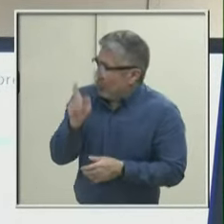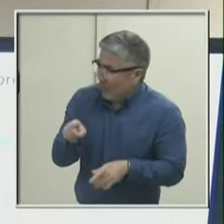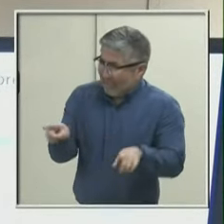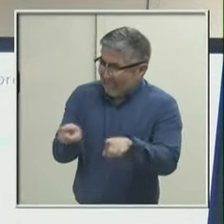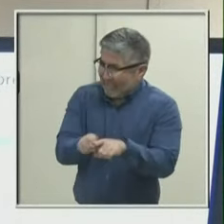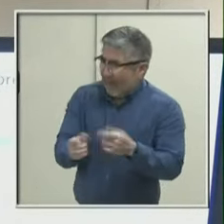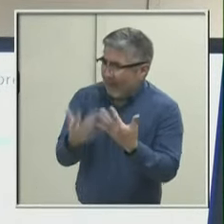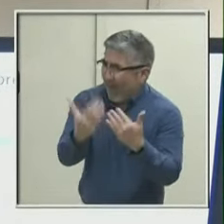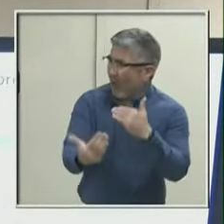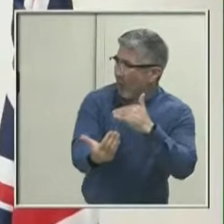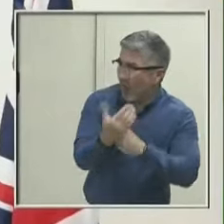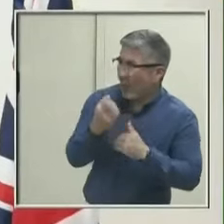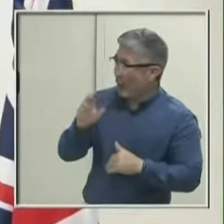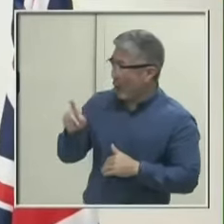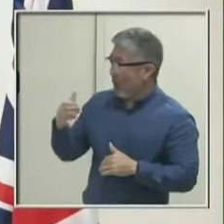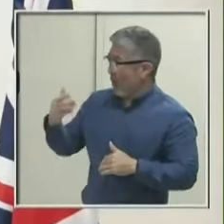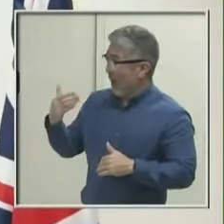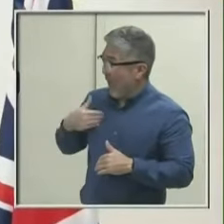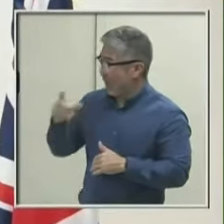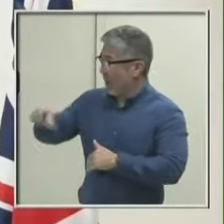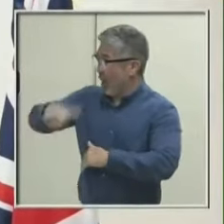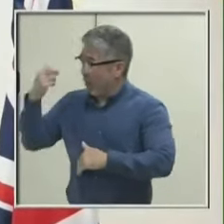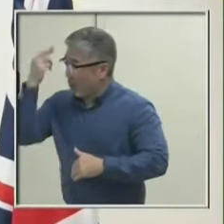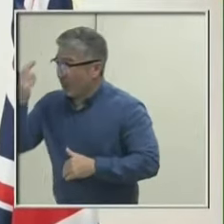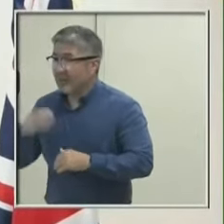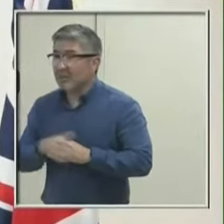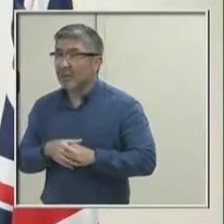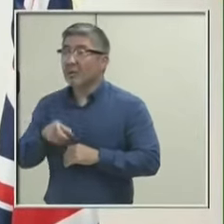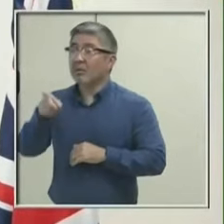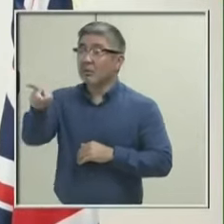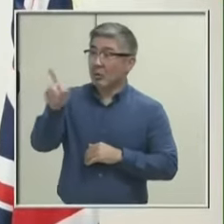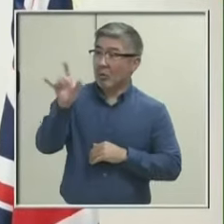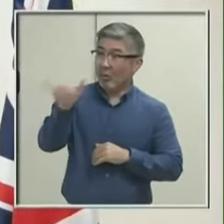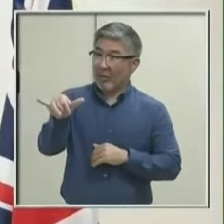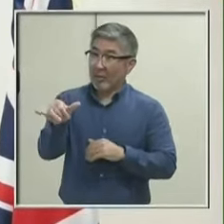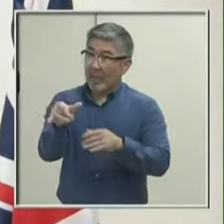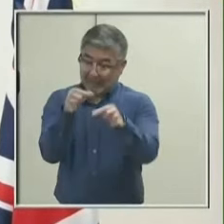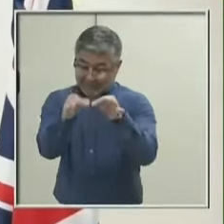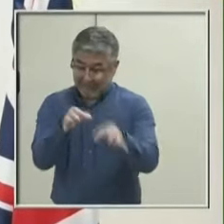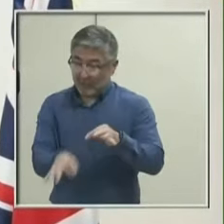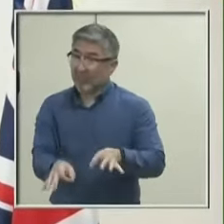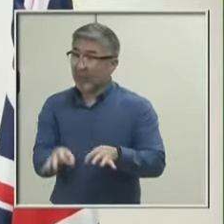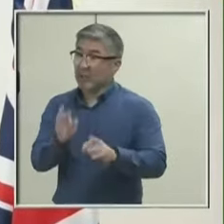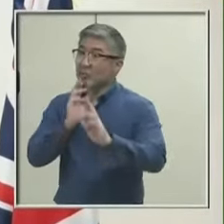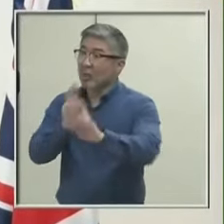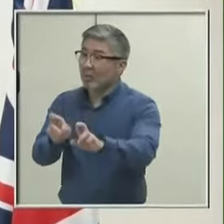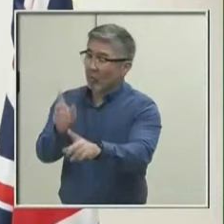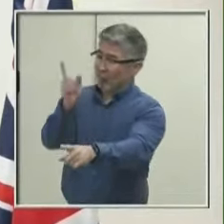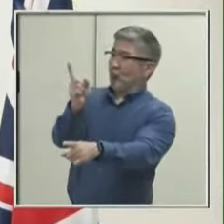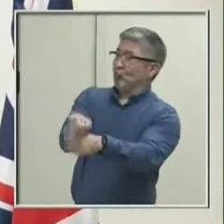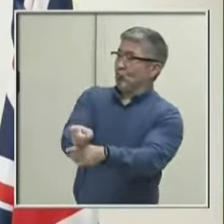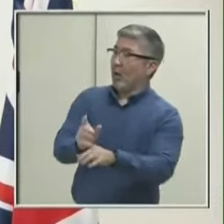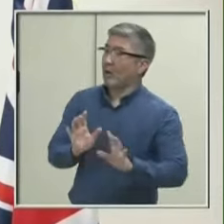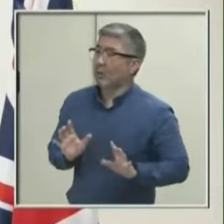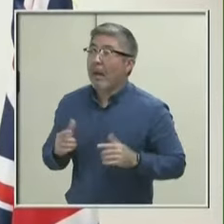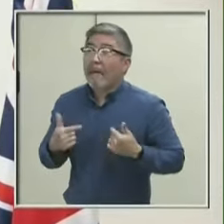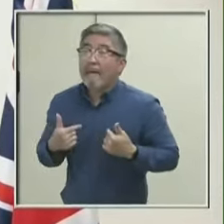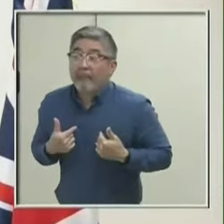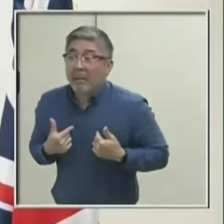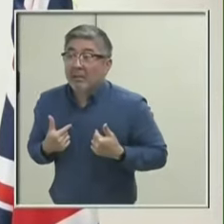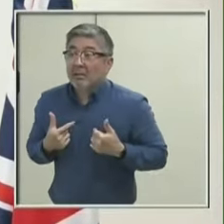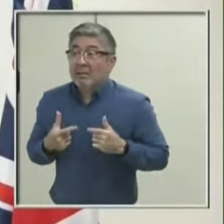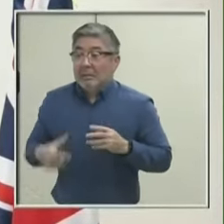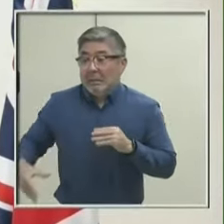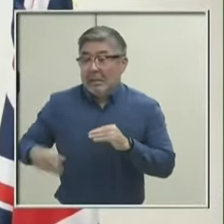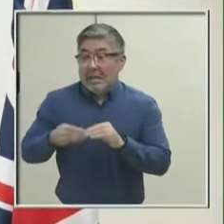morning? So the information that you saw in the report is absolutely correct. I'm not going to get into whether or not